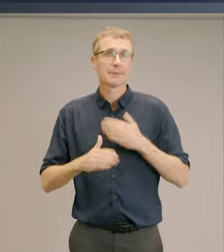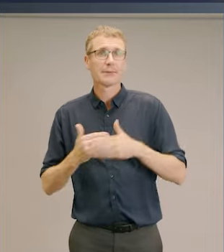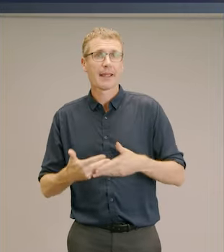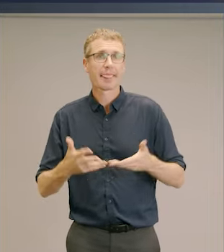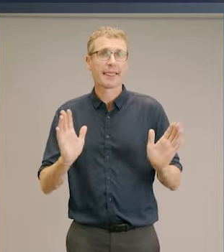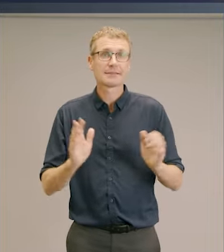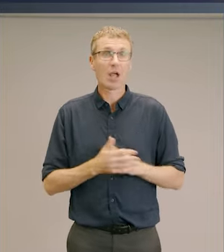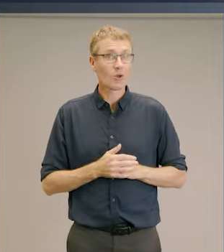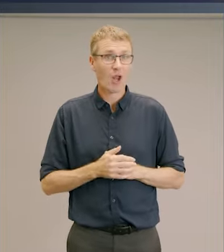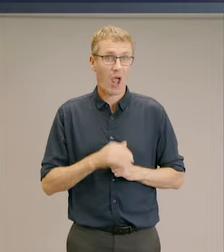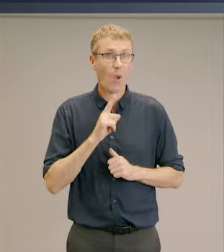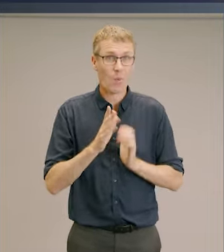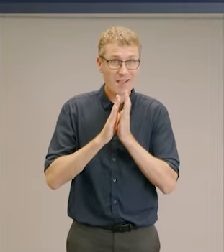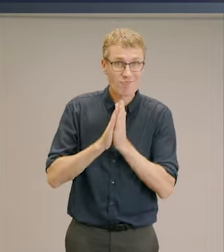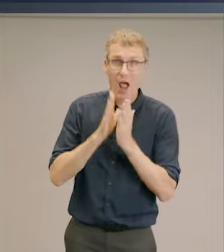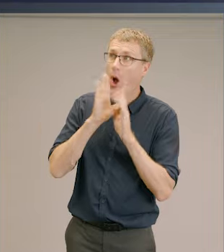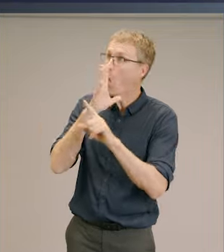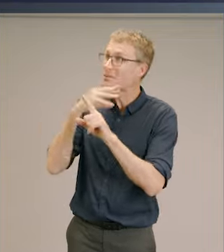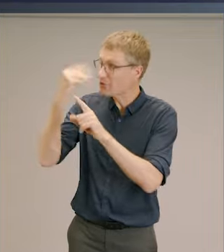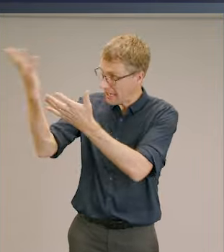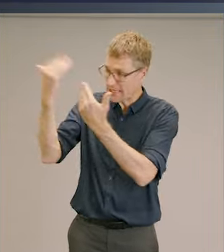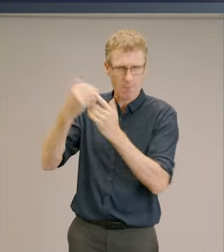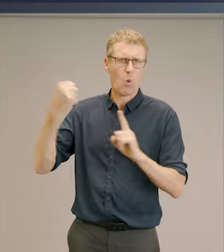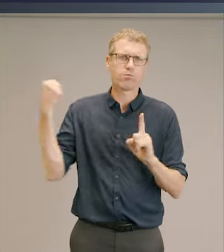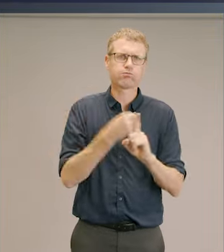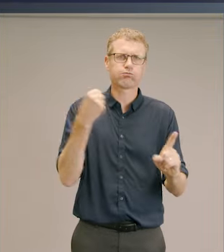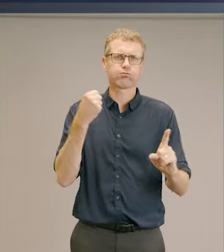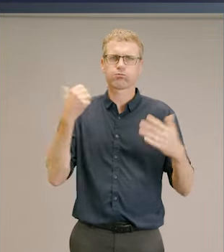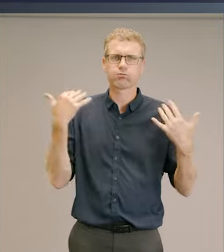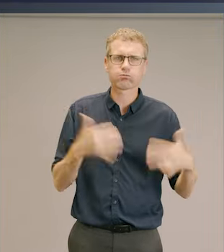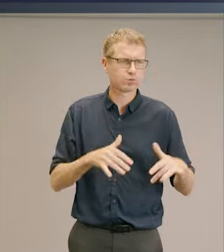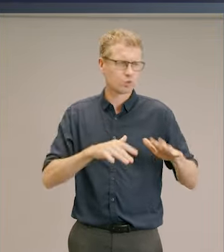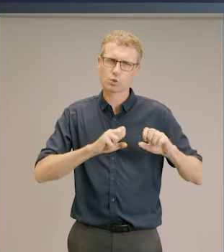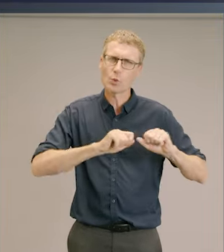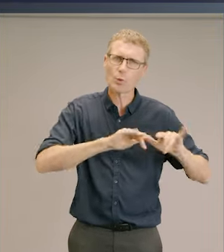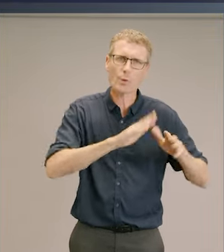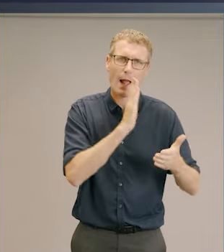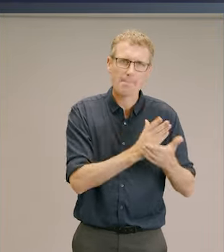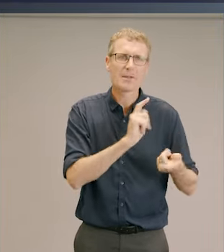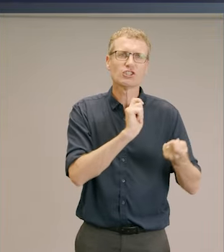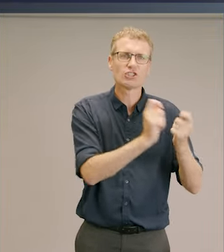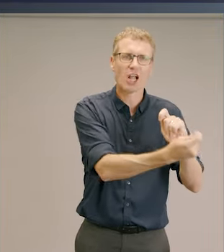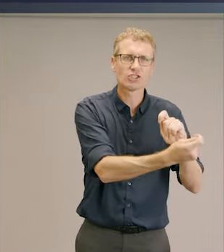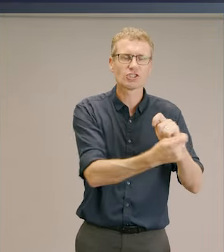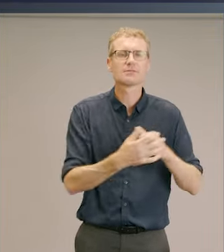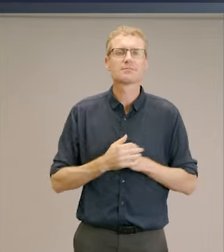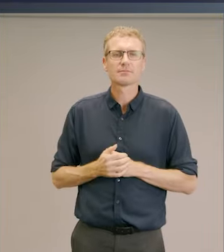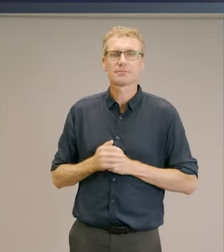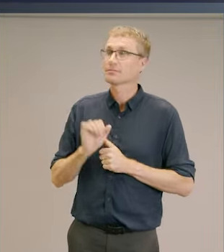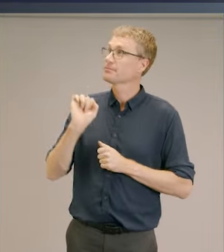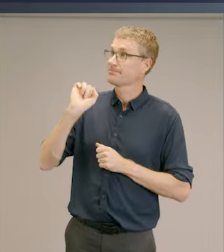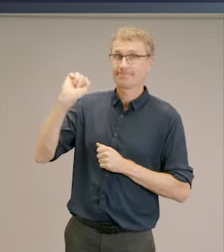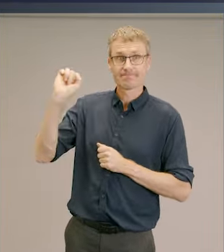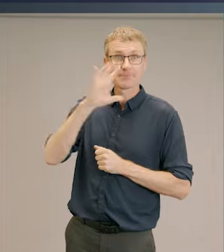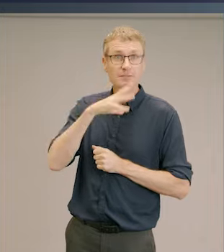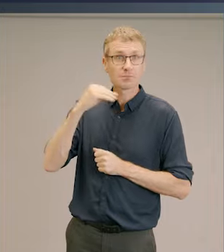we're invited to pray and for God's Spirit to come like dynamite in those places where Jesus' kingdom has not yet